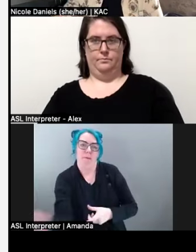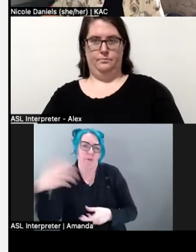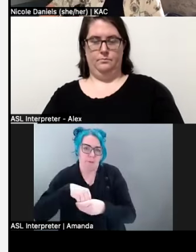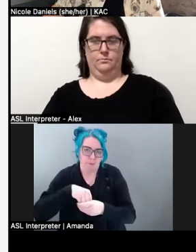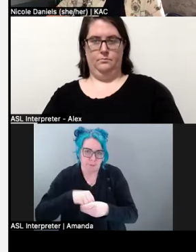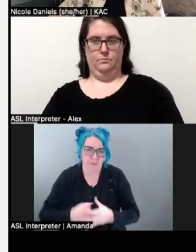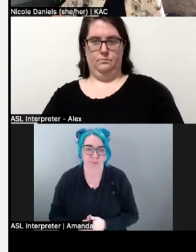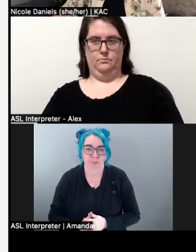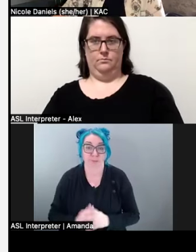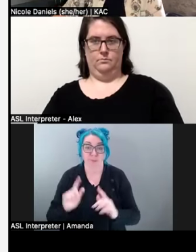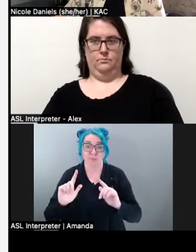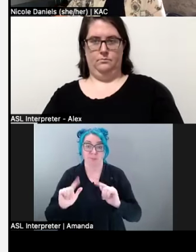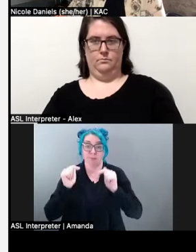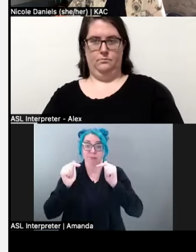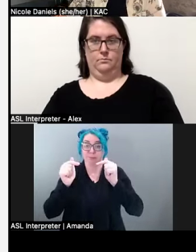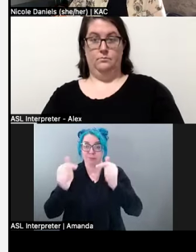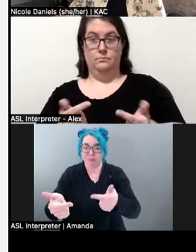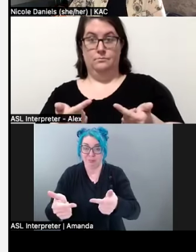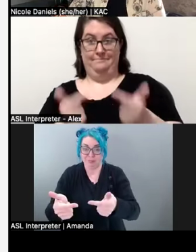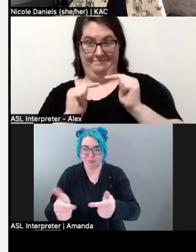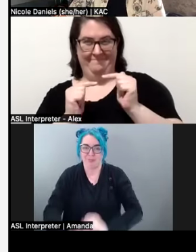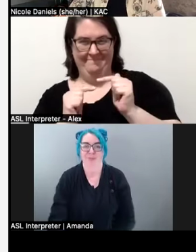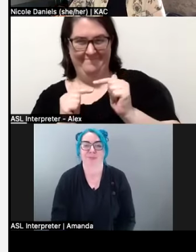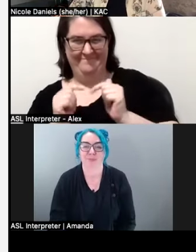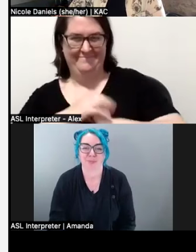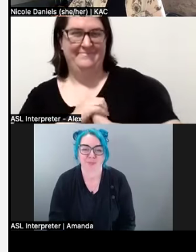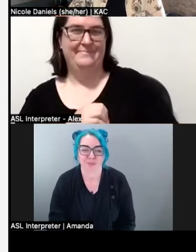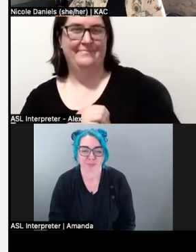and participants that reflect the diversity of Kingston.